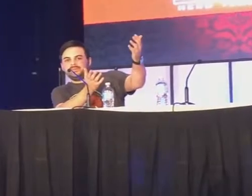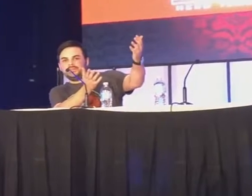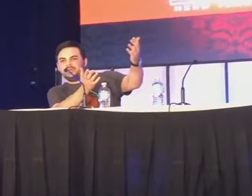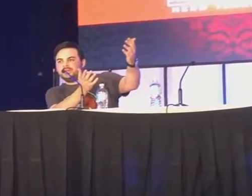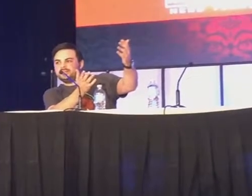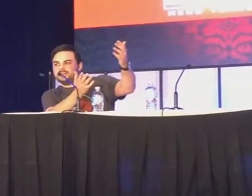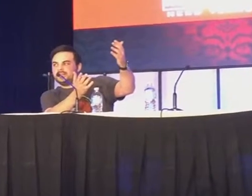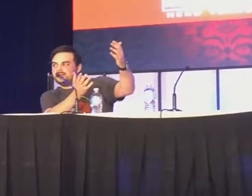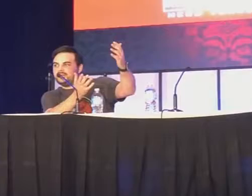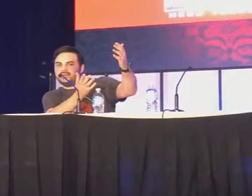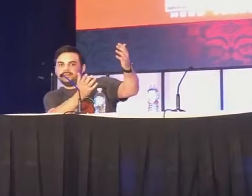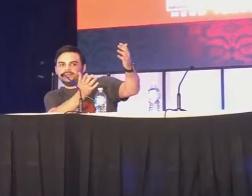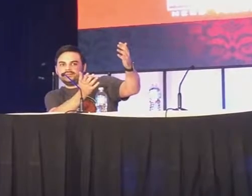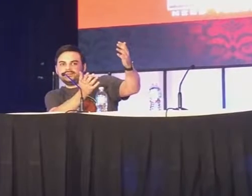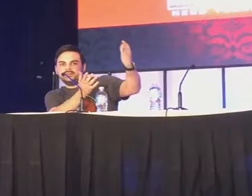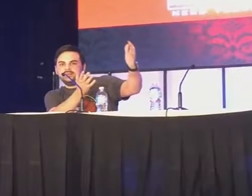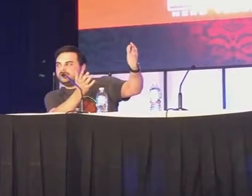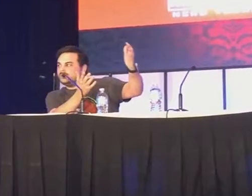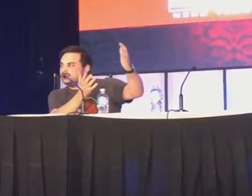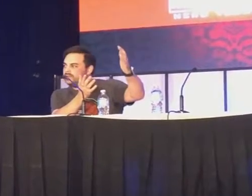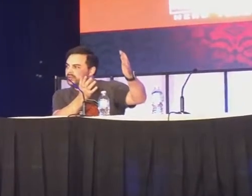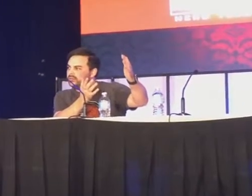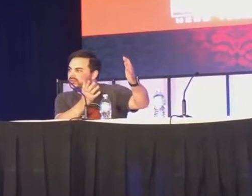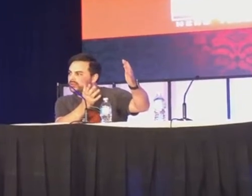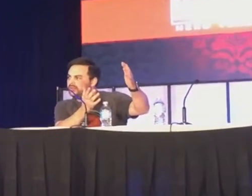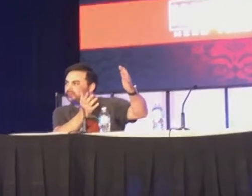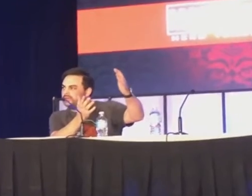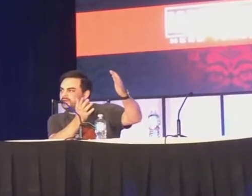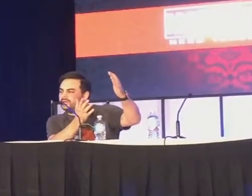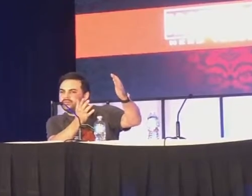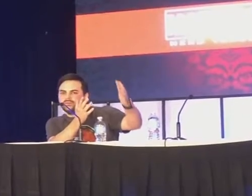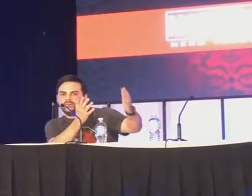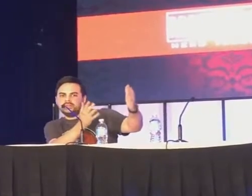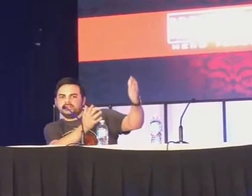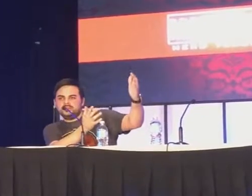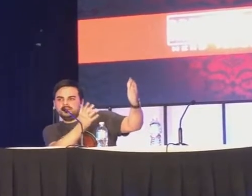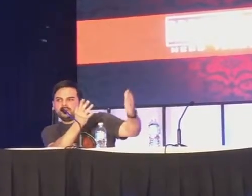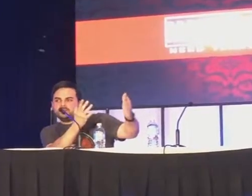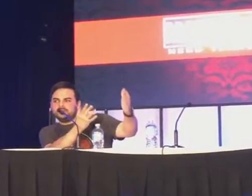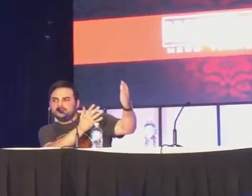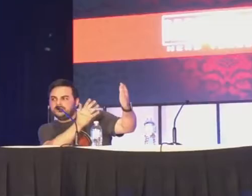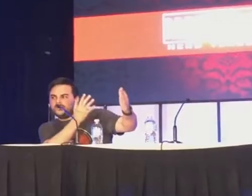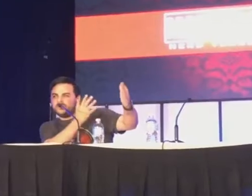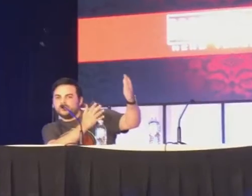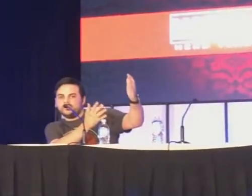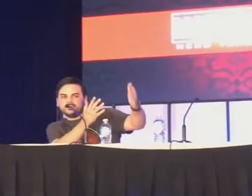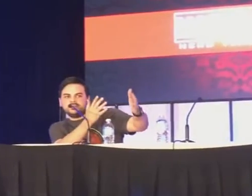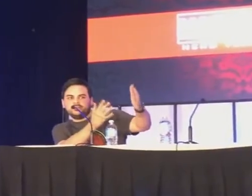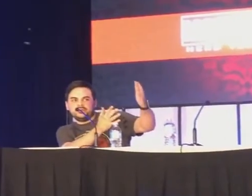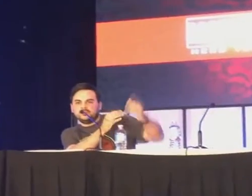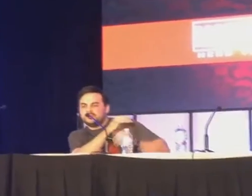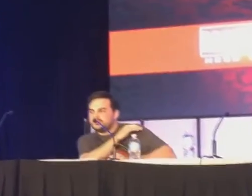Let's open it up to you guys. Let's just get it right out there. Does anyone have no questions from anyone else? I've got